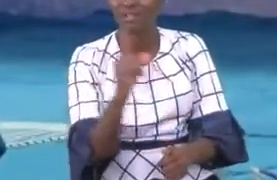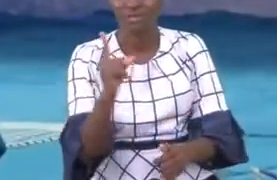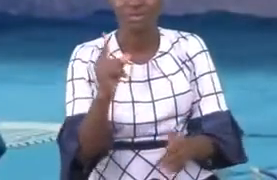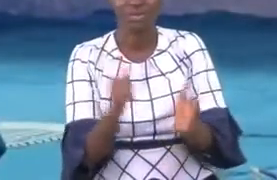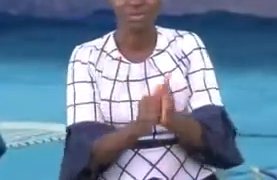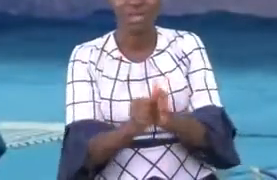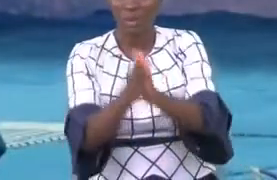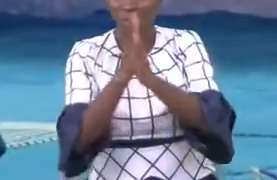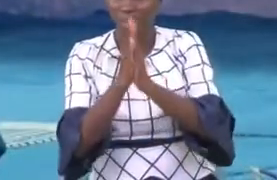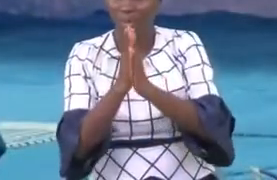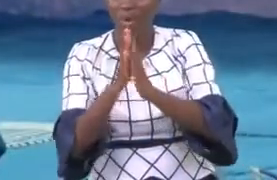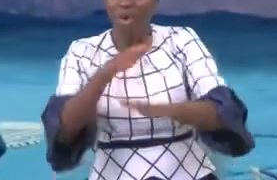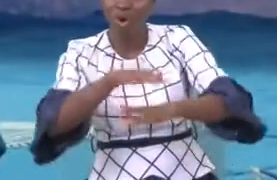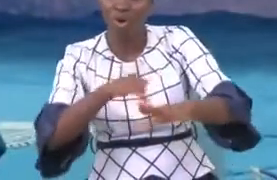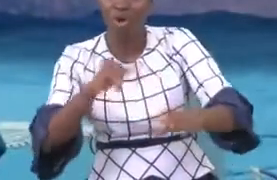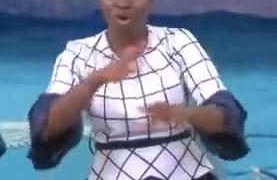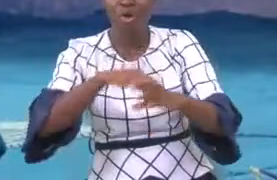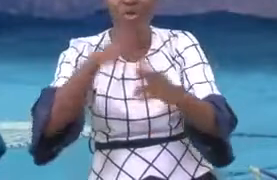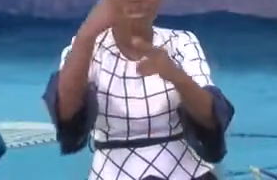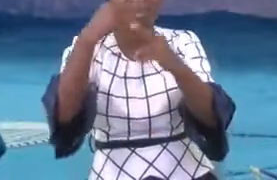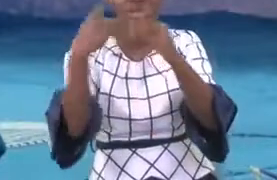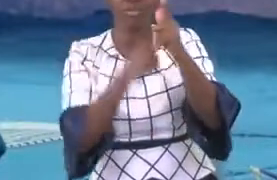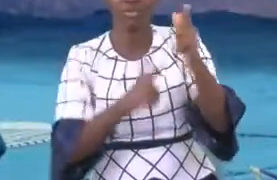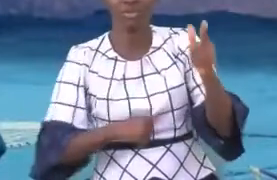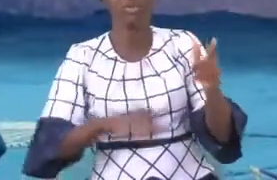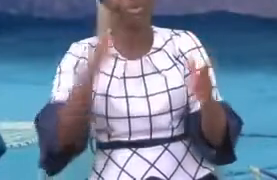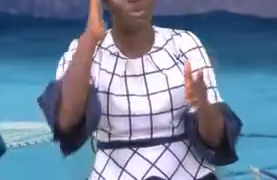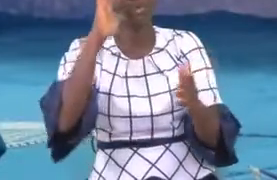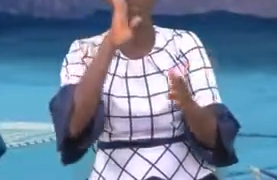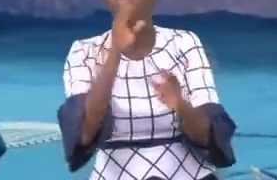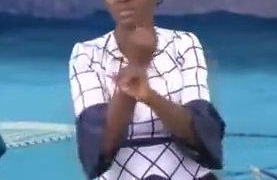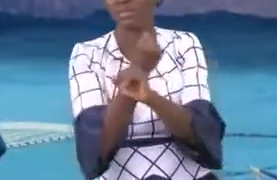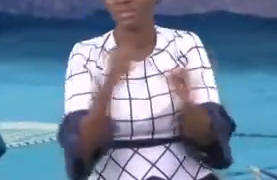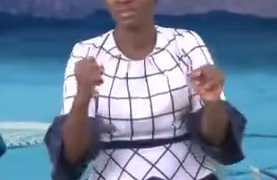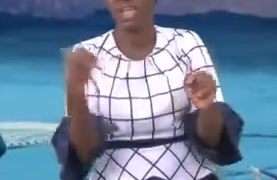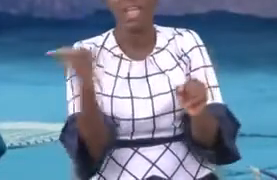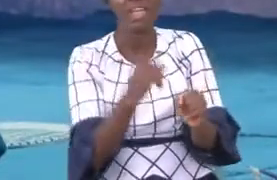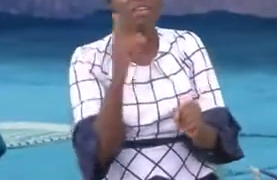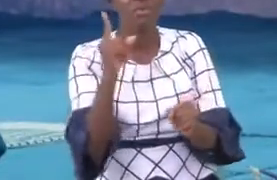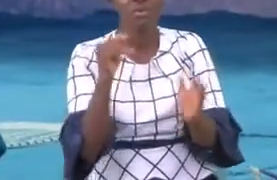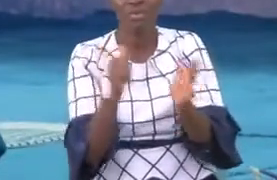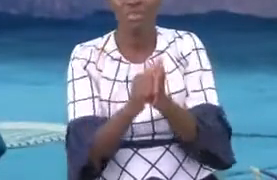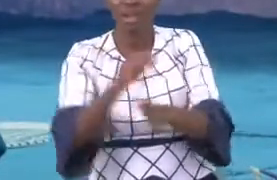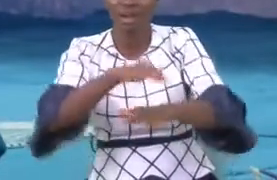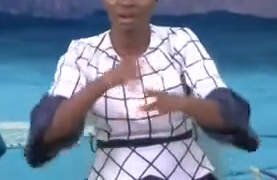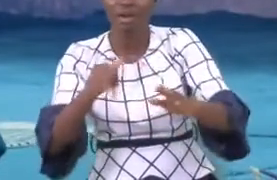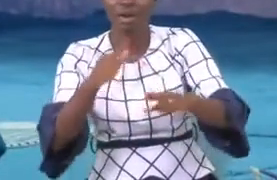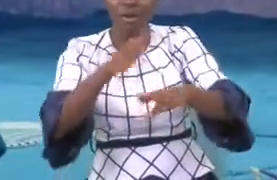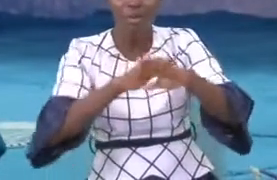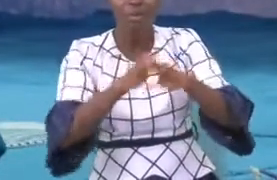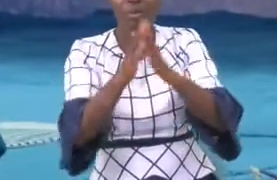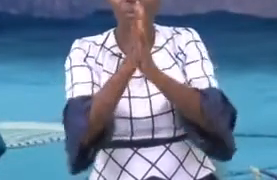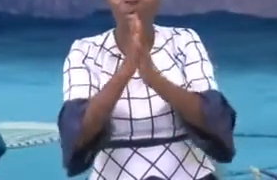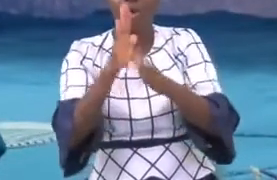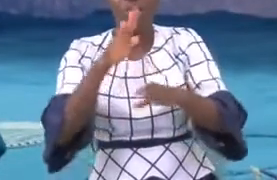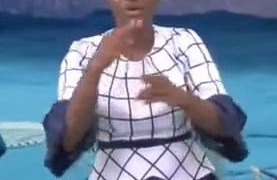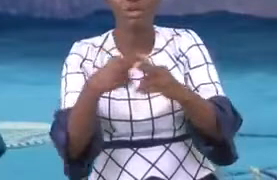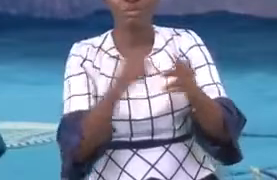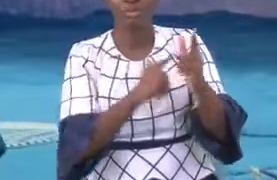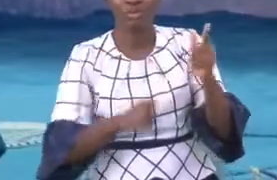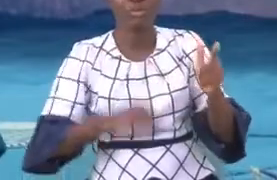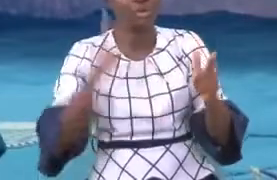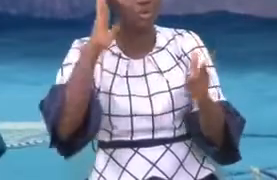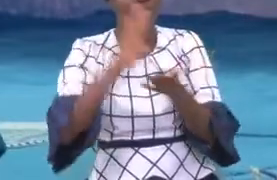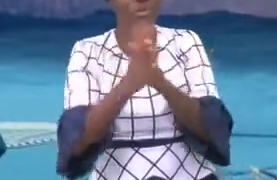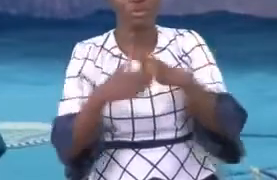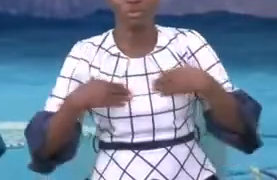that calls on the name of the Lord will be healed. Anyone calling upon the name of the Lord, the God